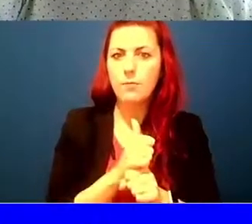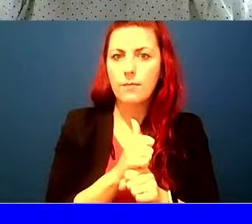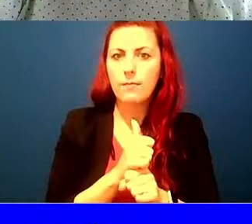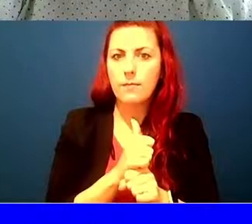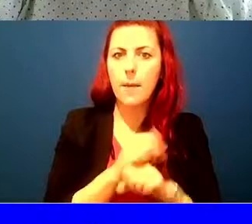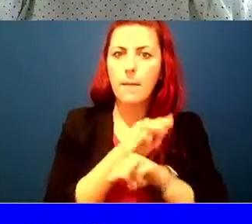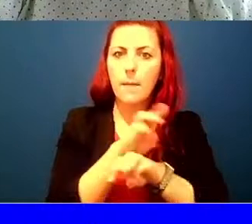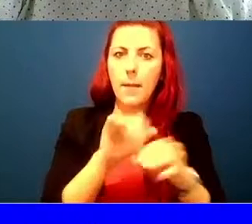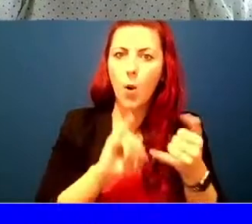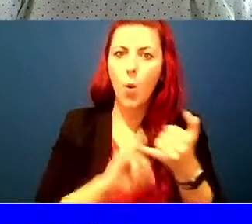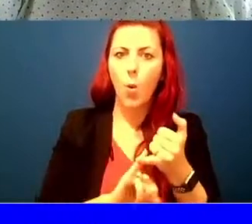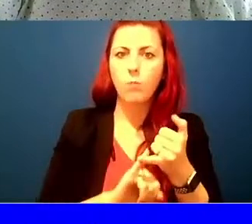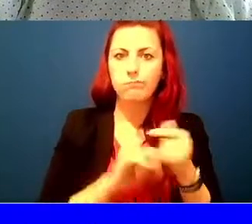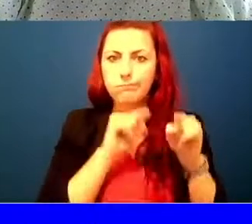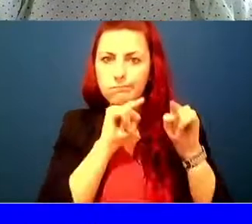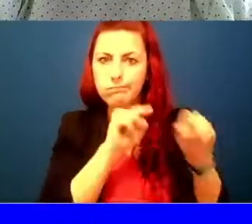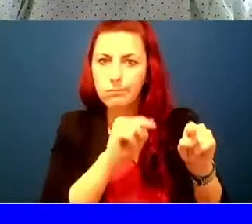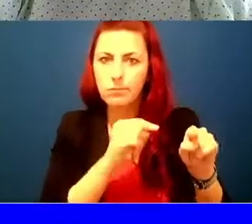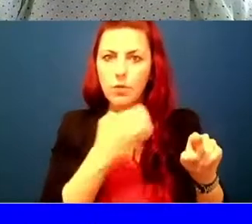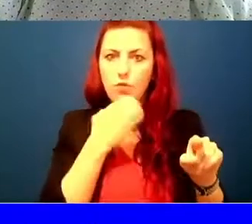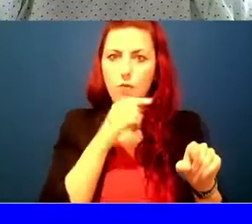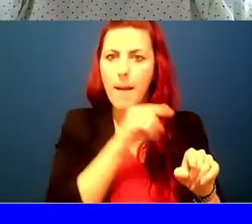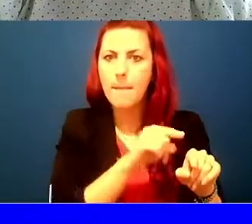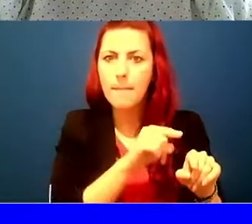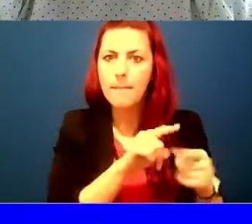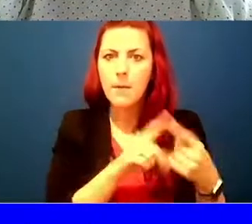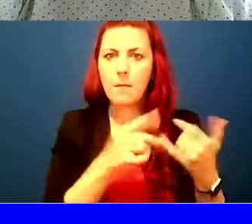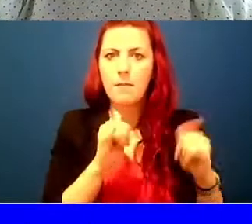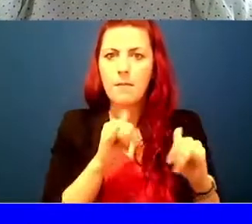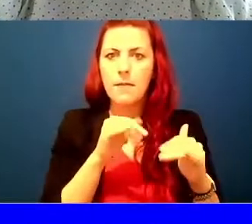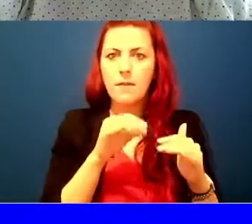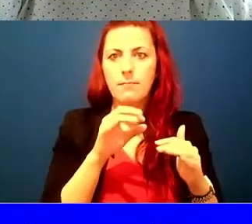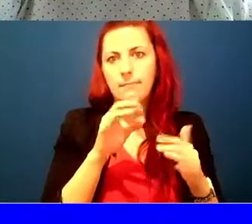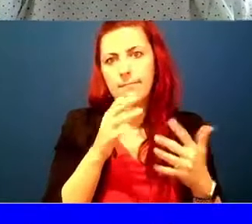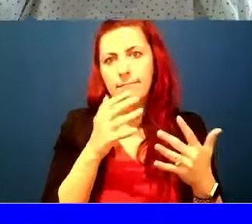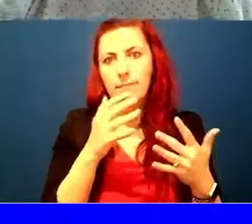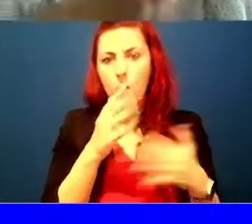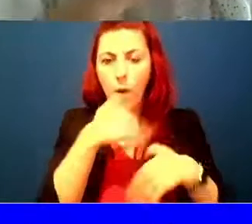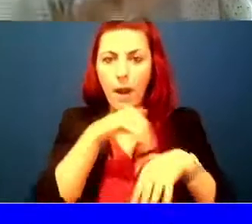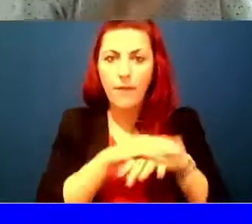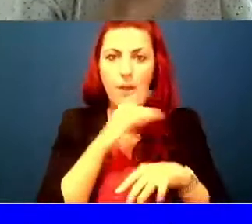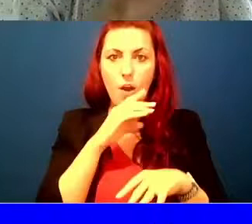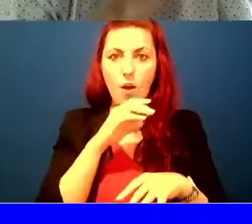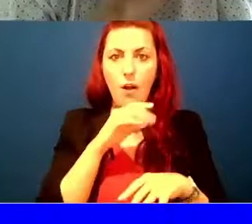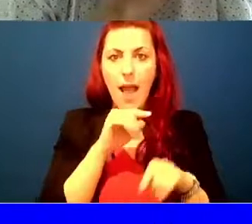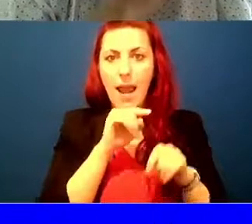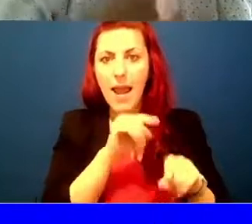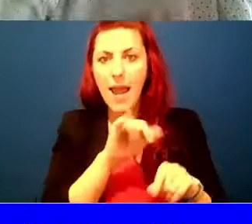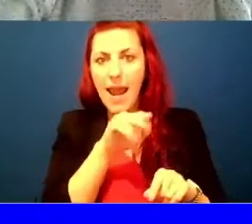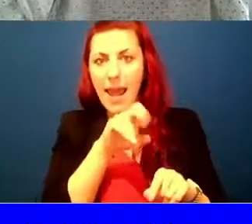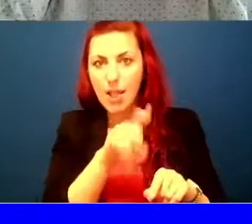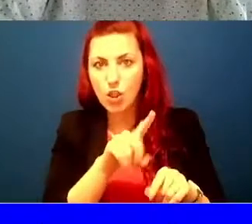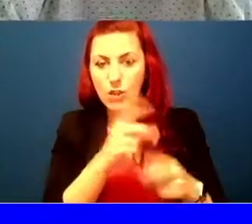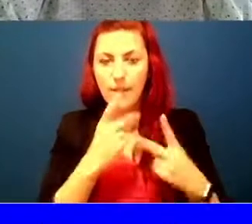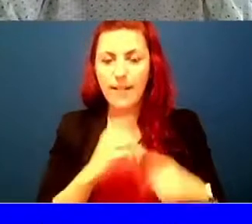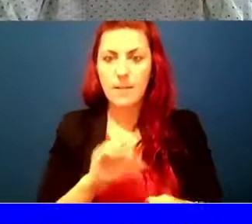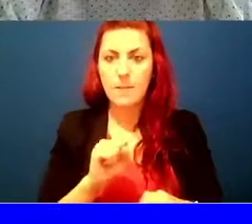are accused of crimes, just touching on maybe where people are alleged victims. If you go on to the next one, please.